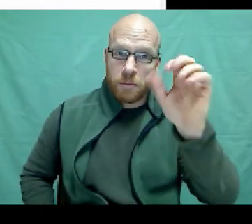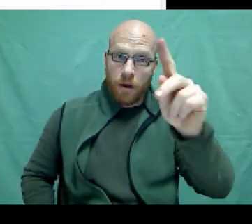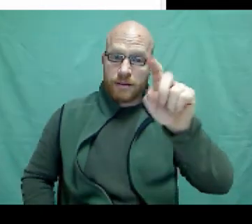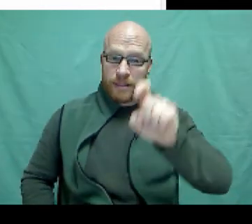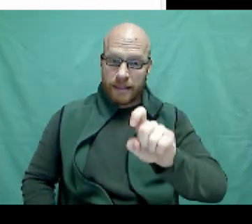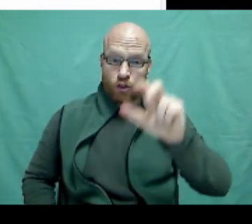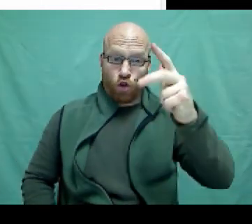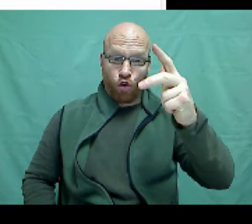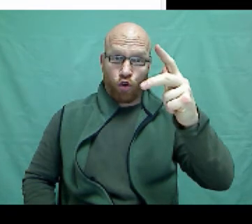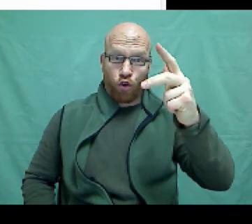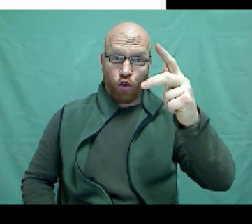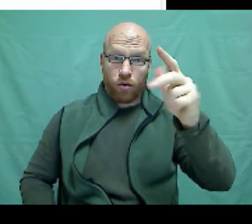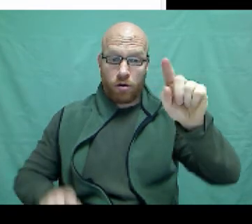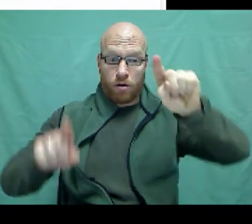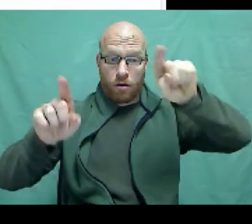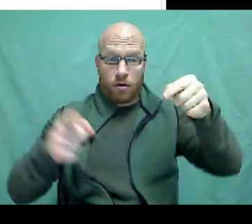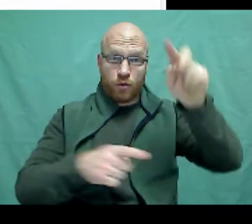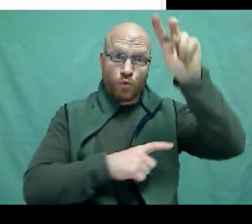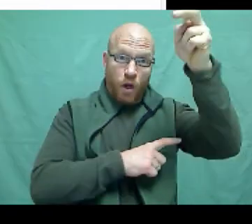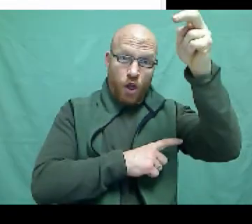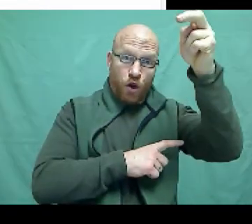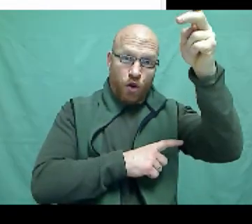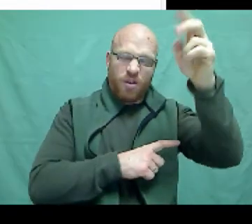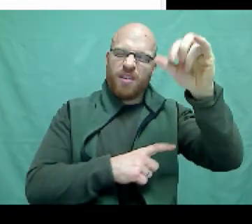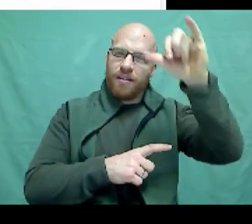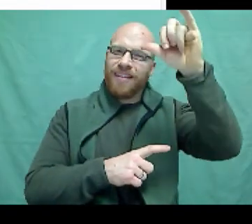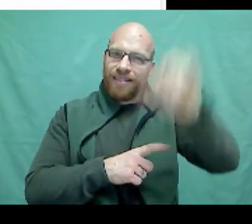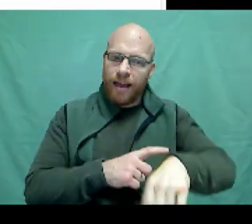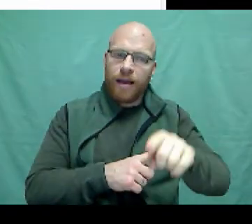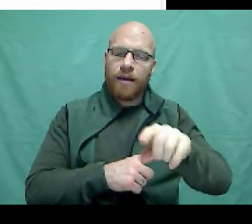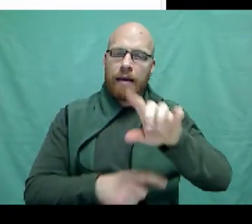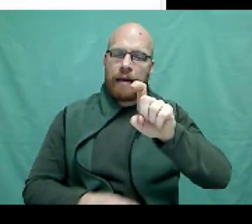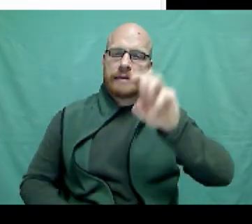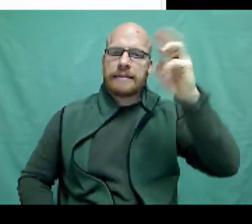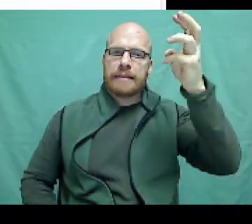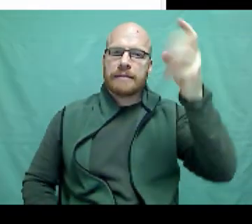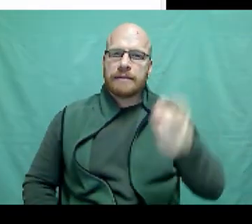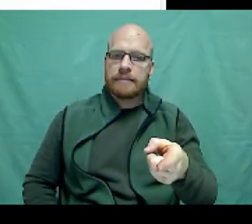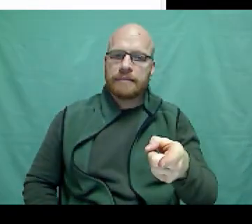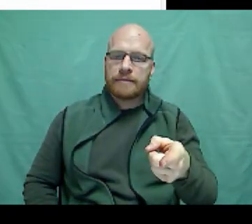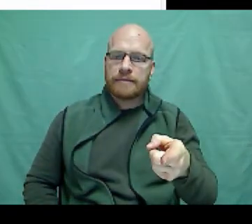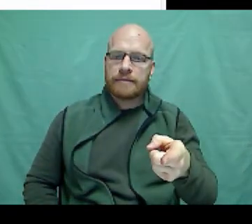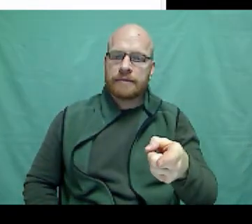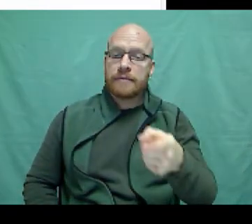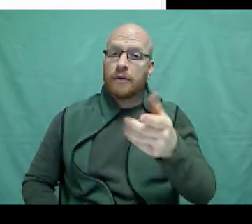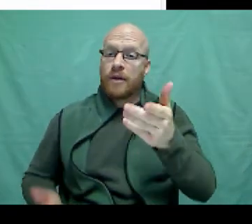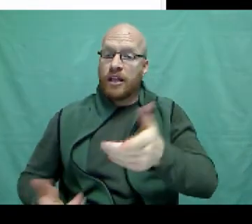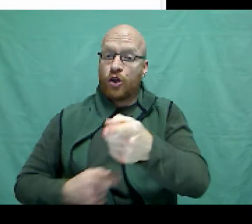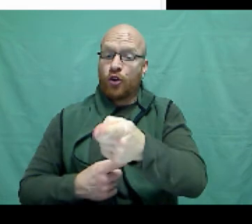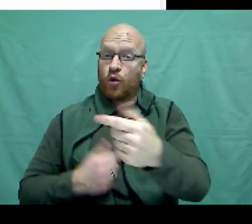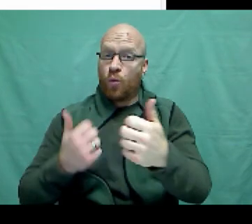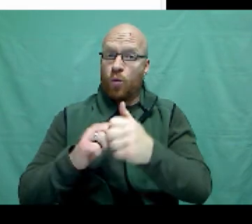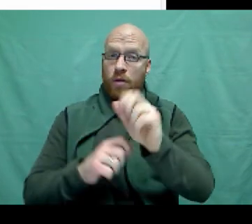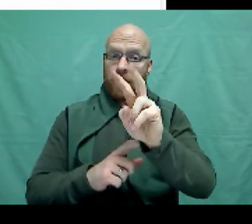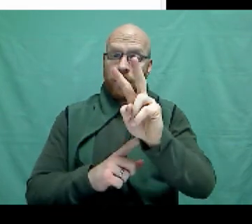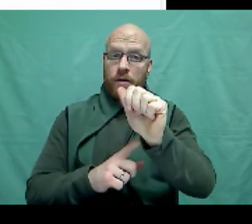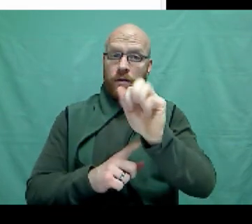So really, like x third squared would be x to the sixth. So,